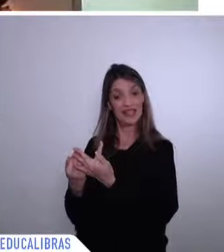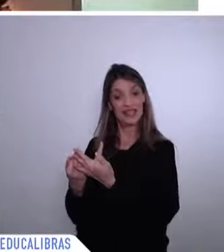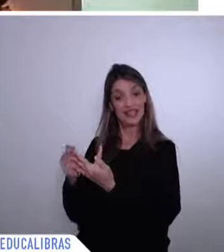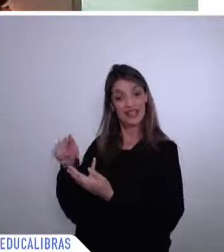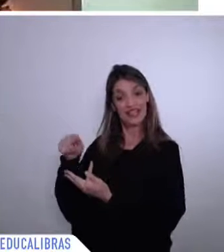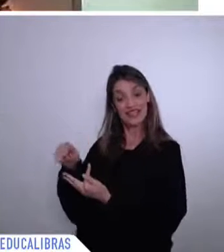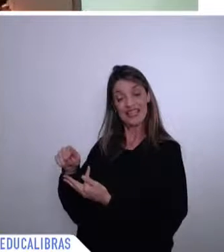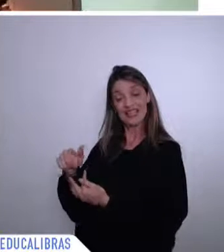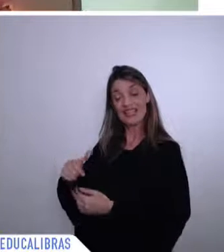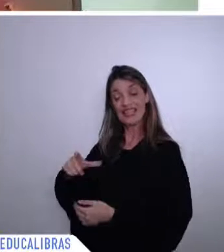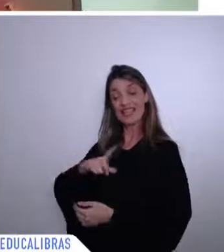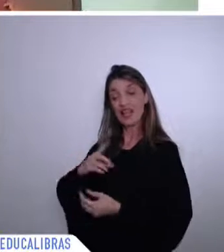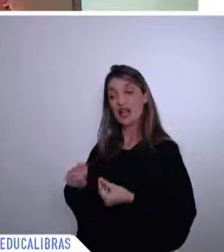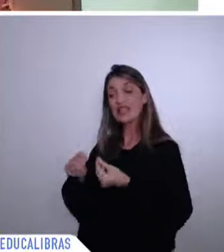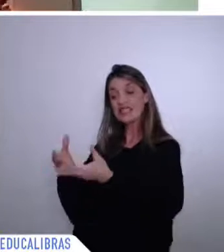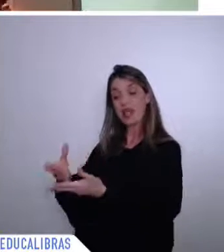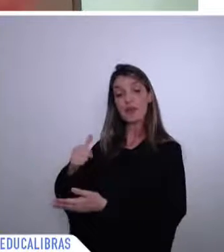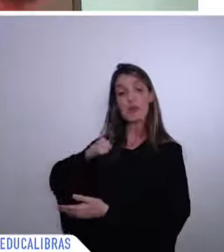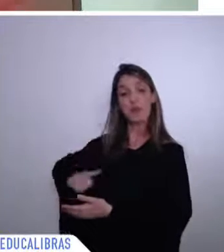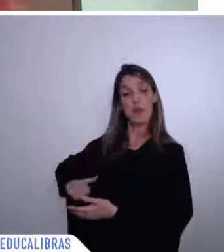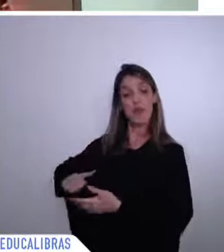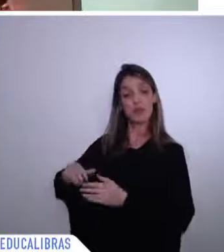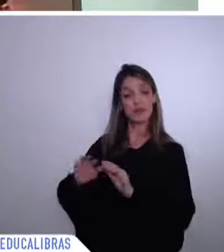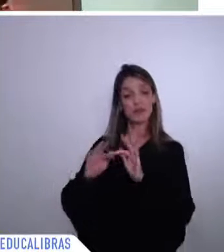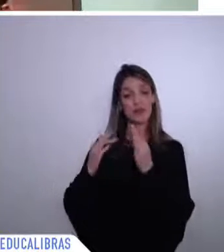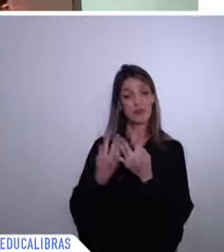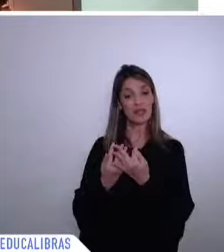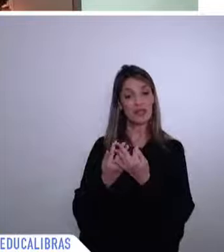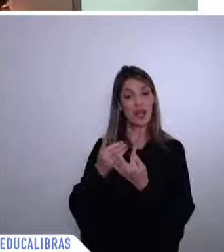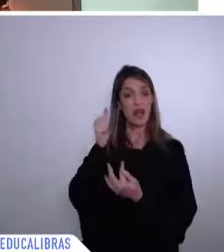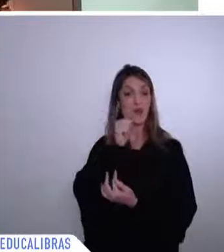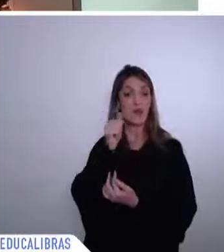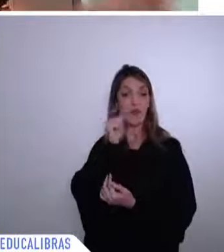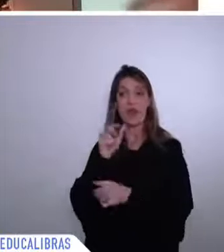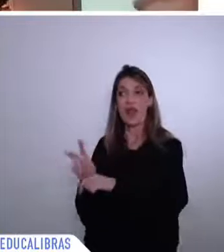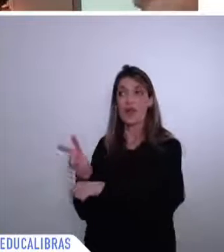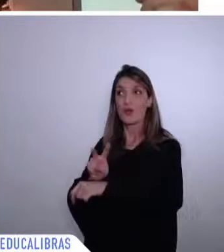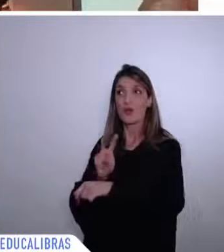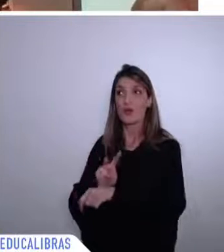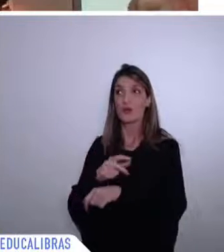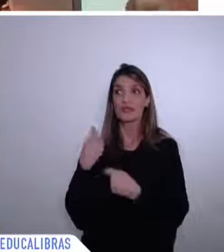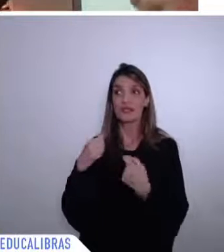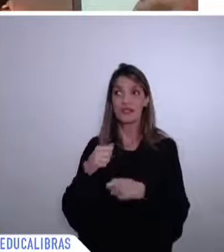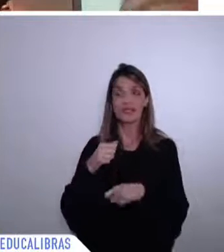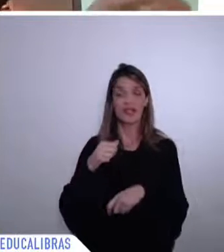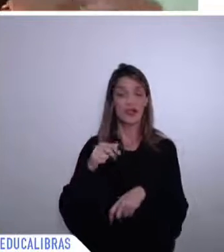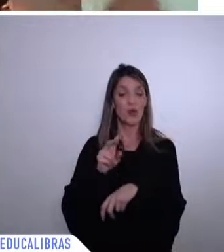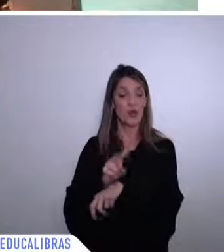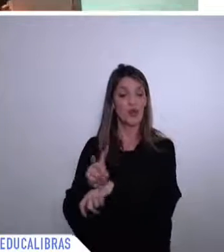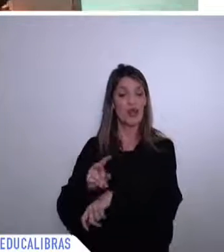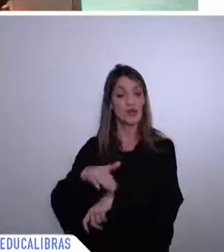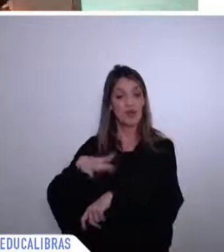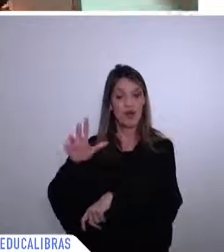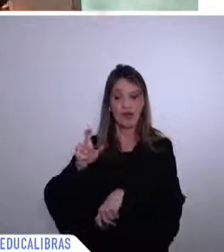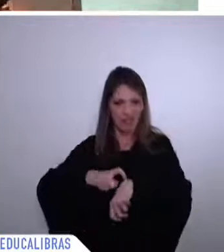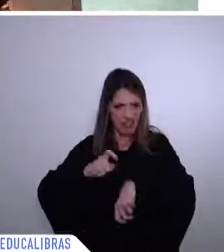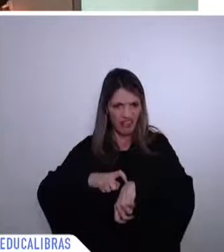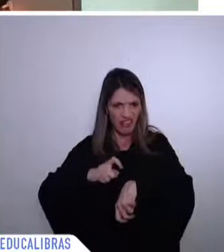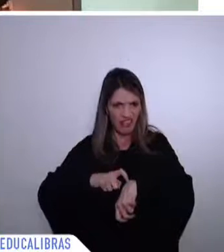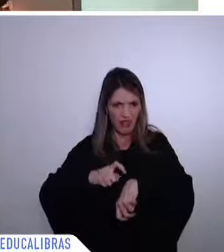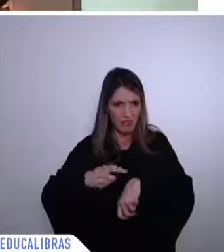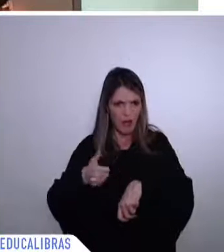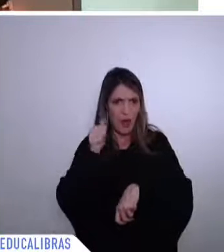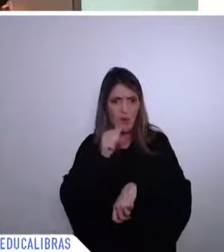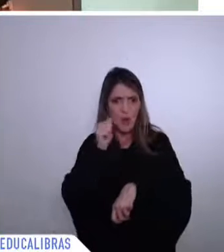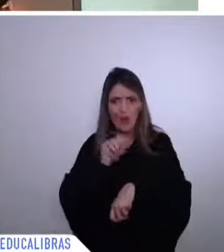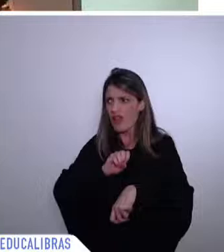is something that includes visits, so that the women who already take care of their